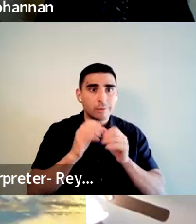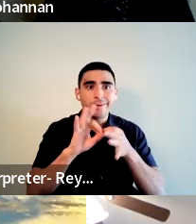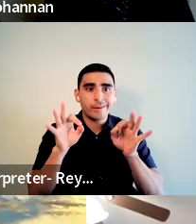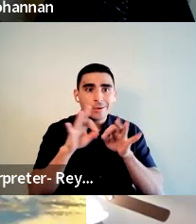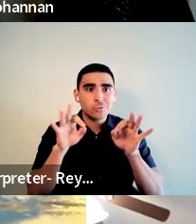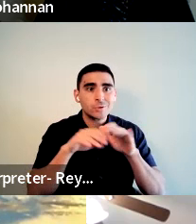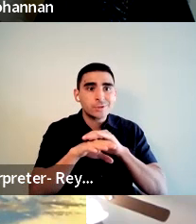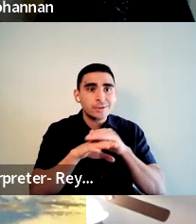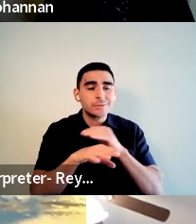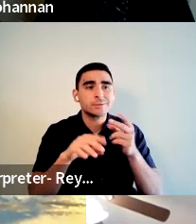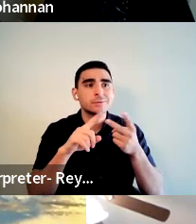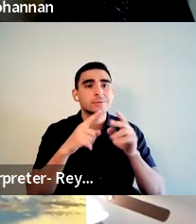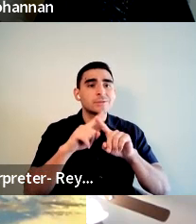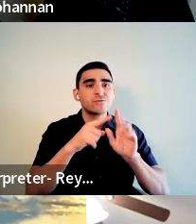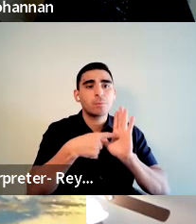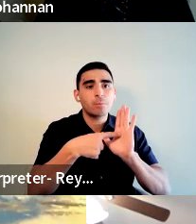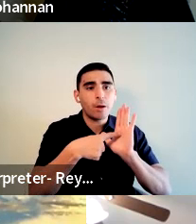different models of